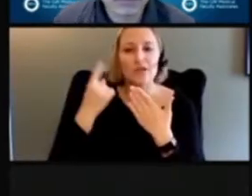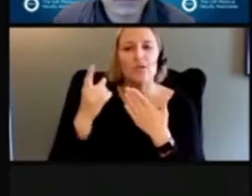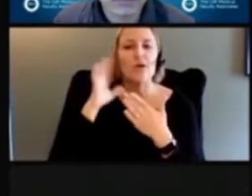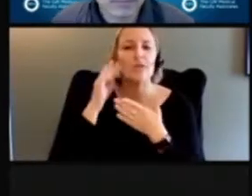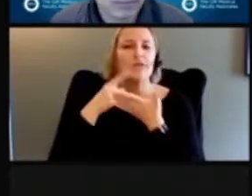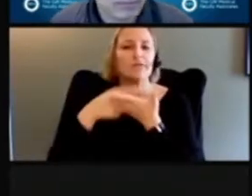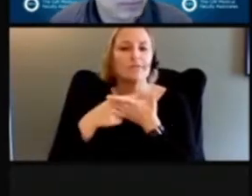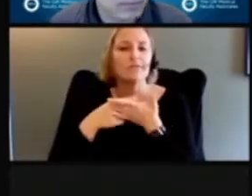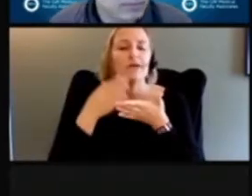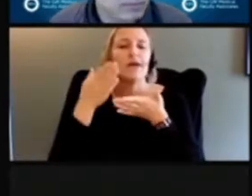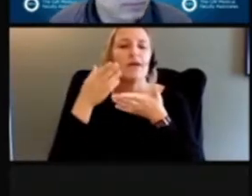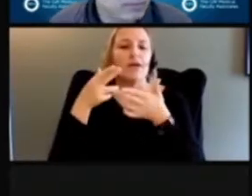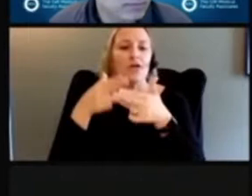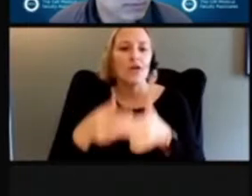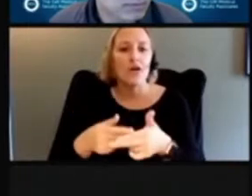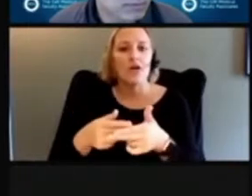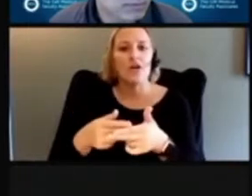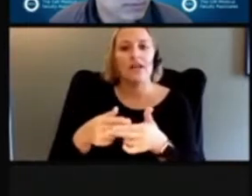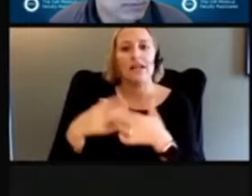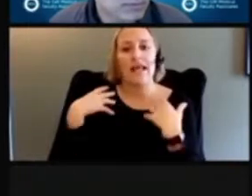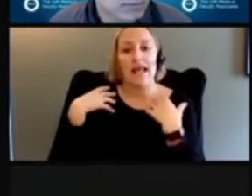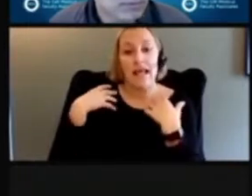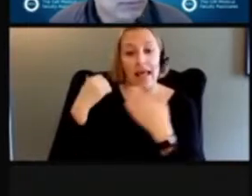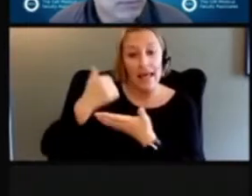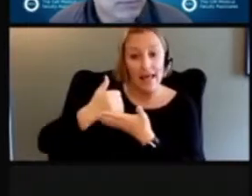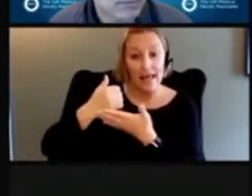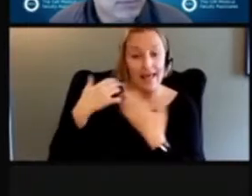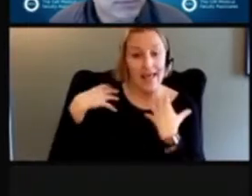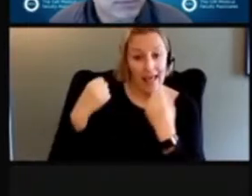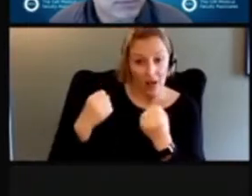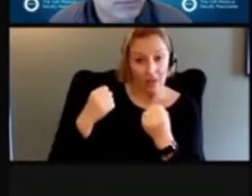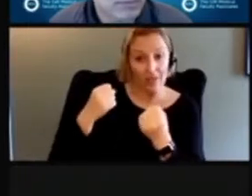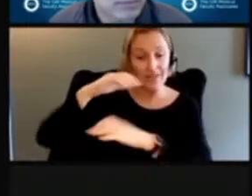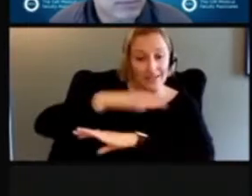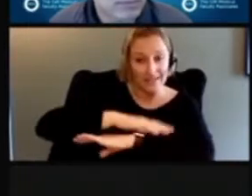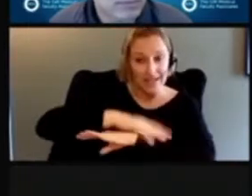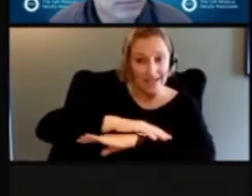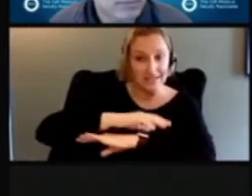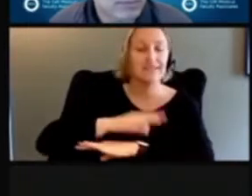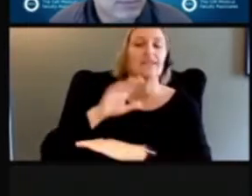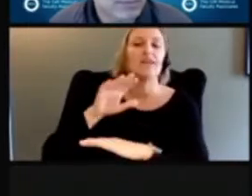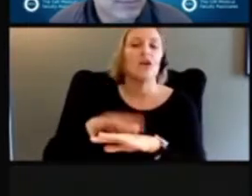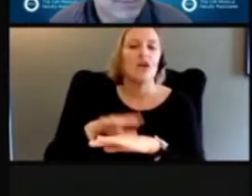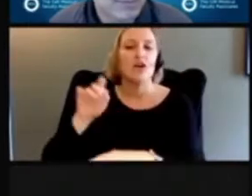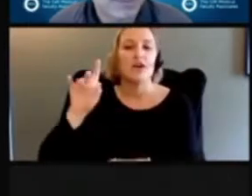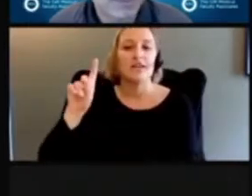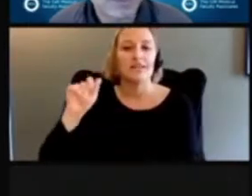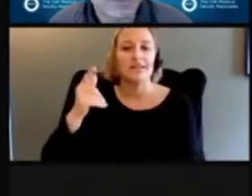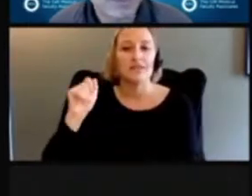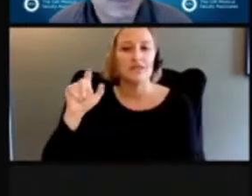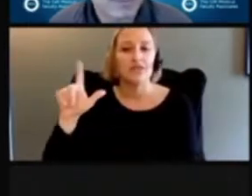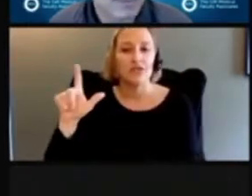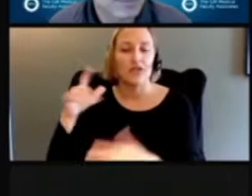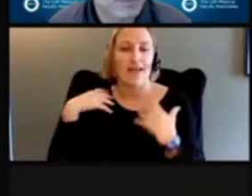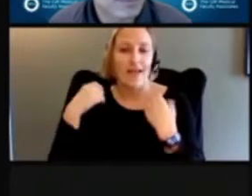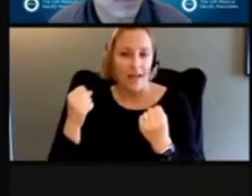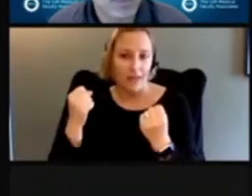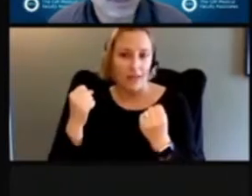an academic community partnership on digital health literacy. So welcome, Dr. Sikka.